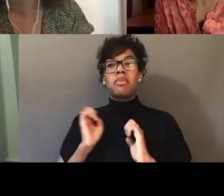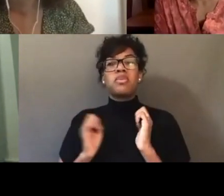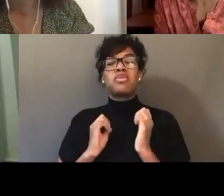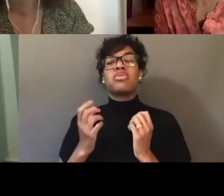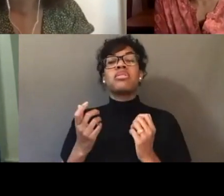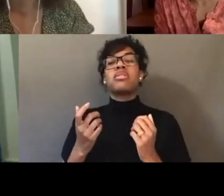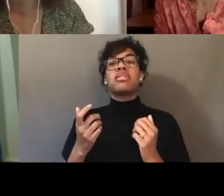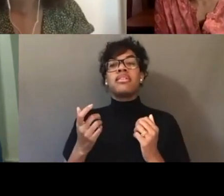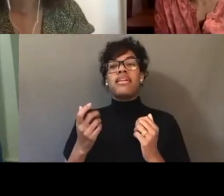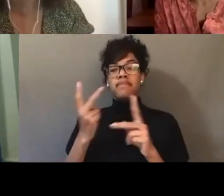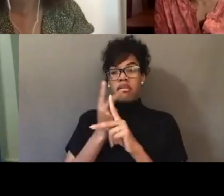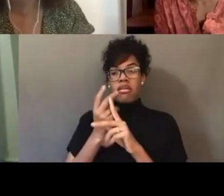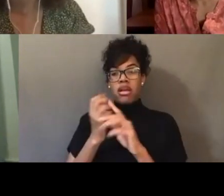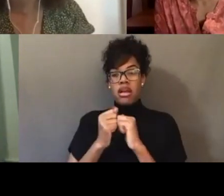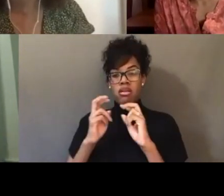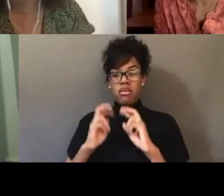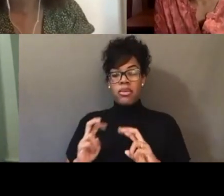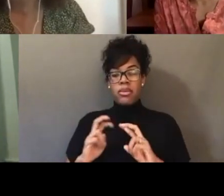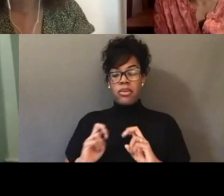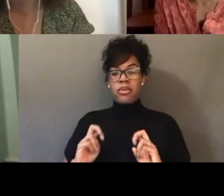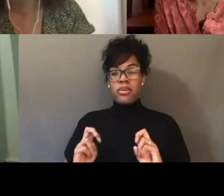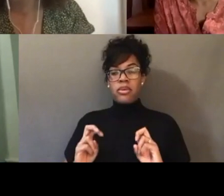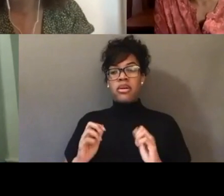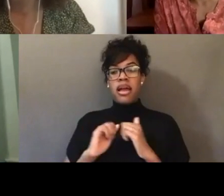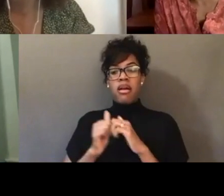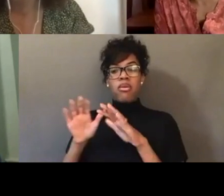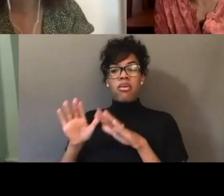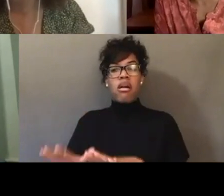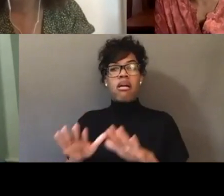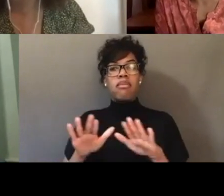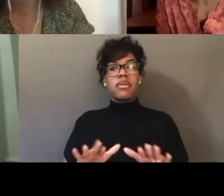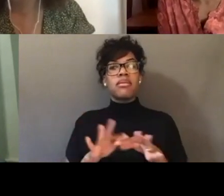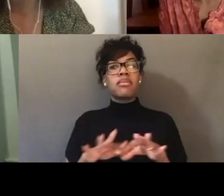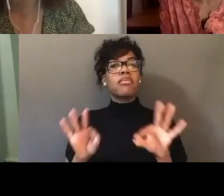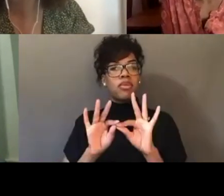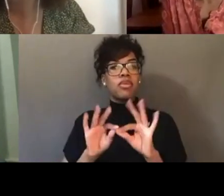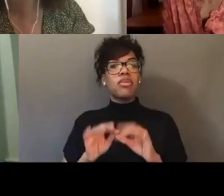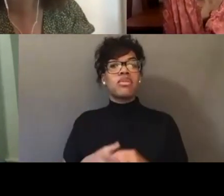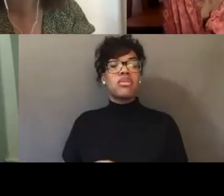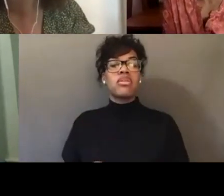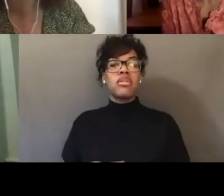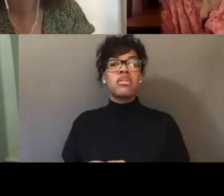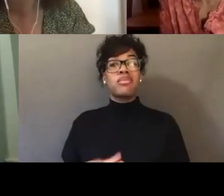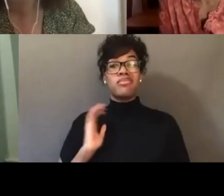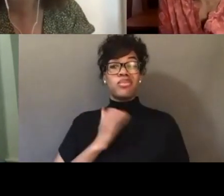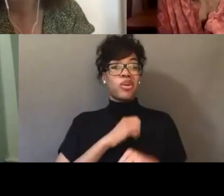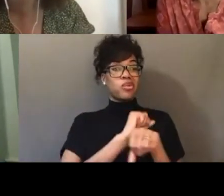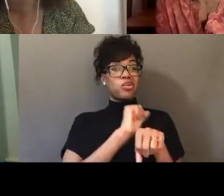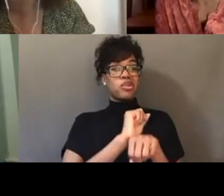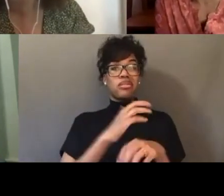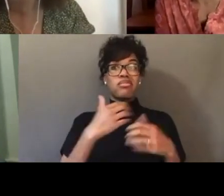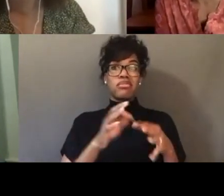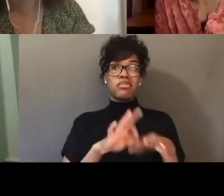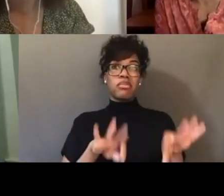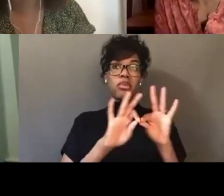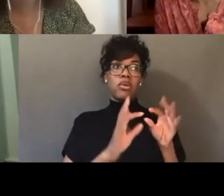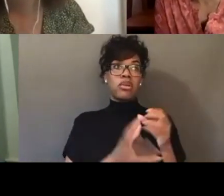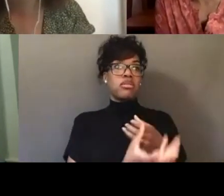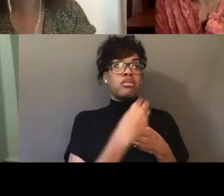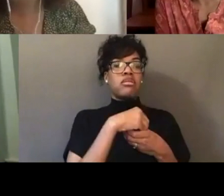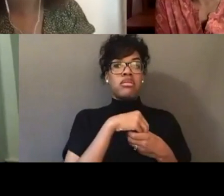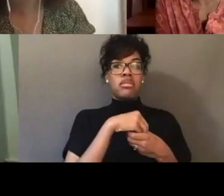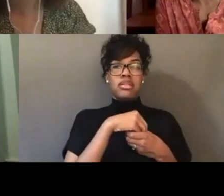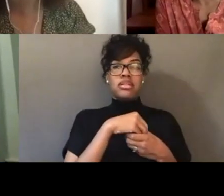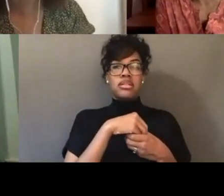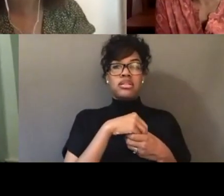because our work is so personal to who we are that sometimes you just need that physical act. I'm not